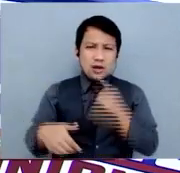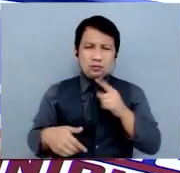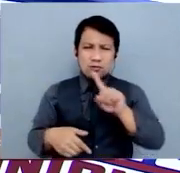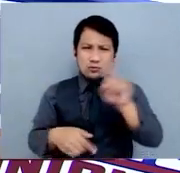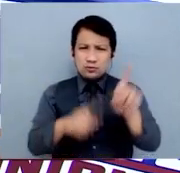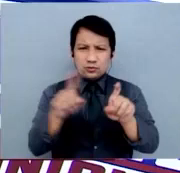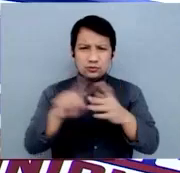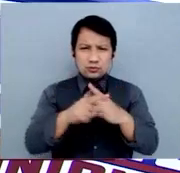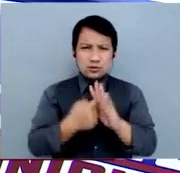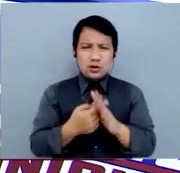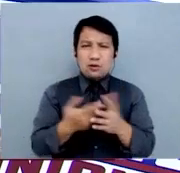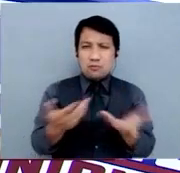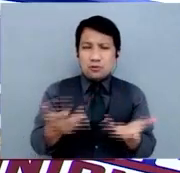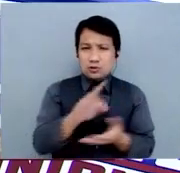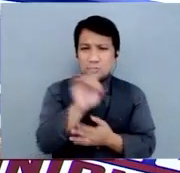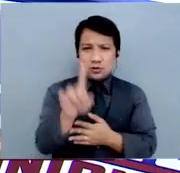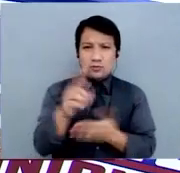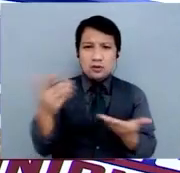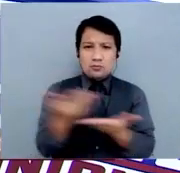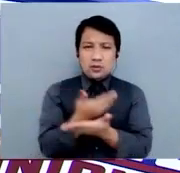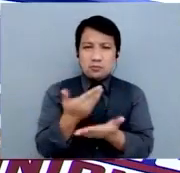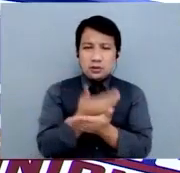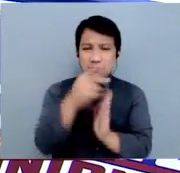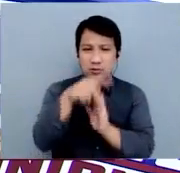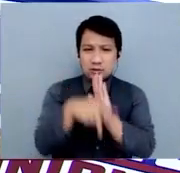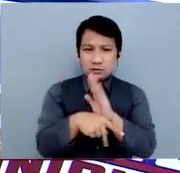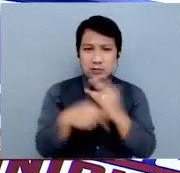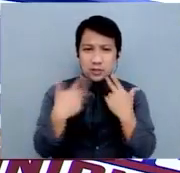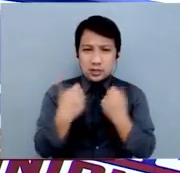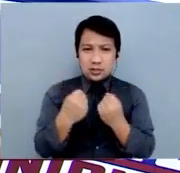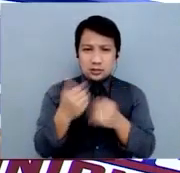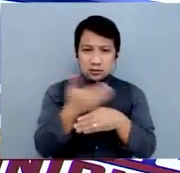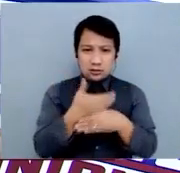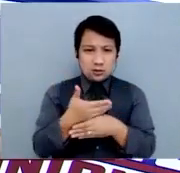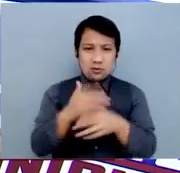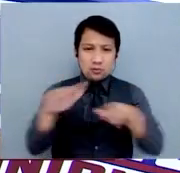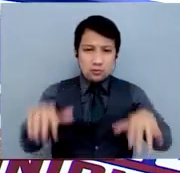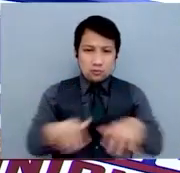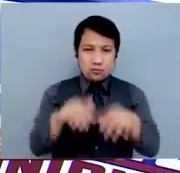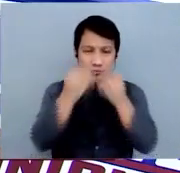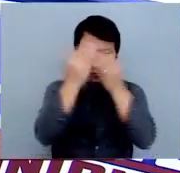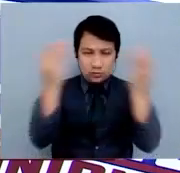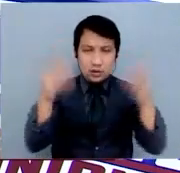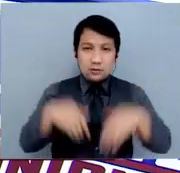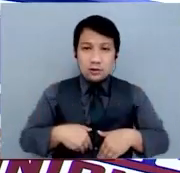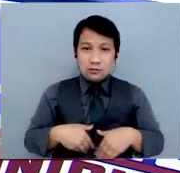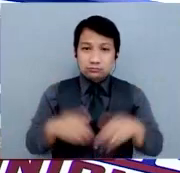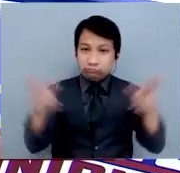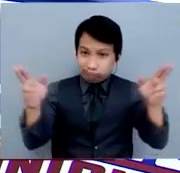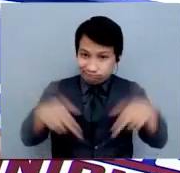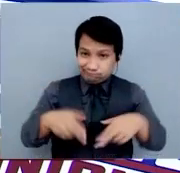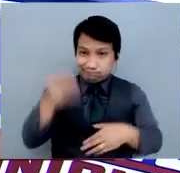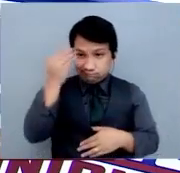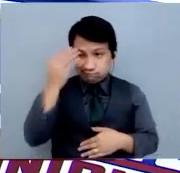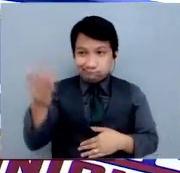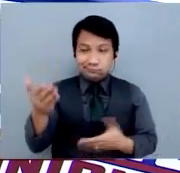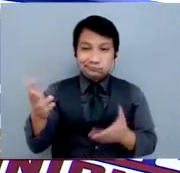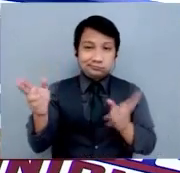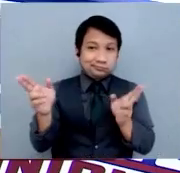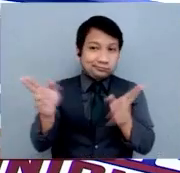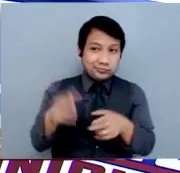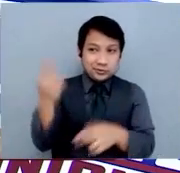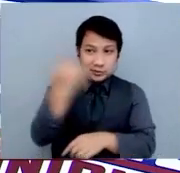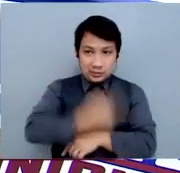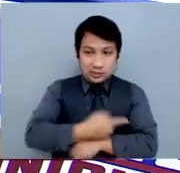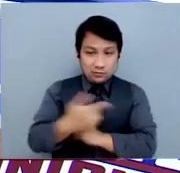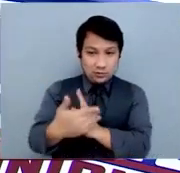off with yung bagong quarantine protocols for healthcare workers. We understand nga na na-shorten na siya. If you're a healthcare worker and you